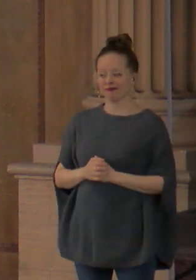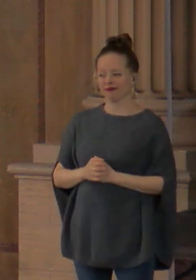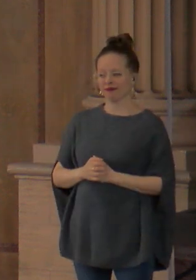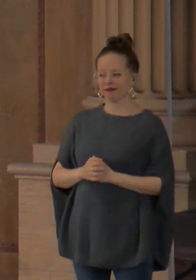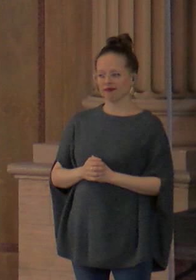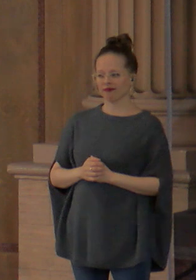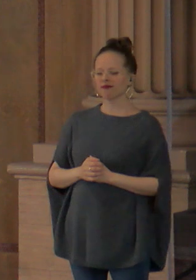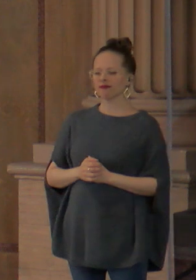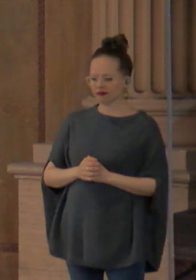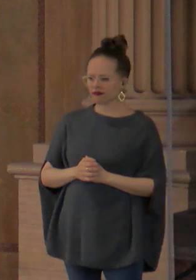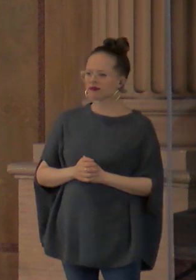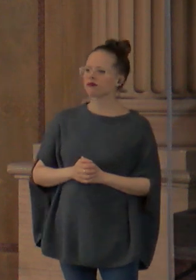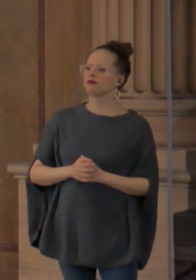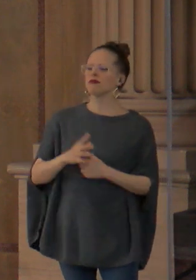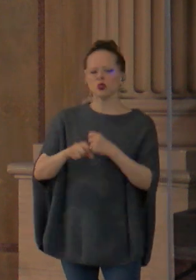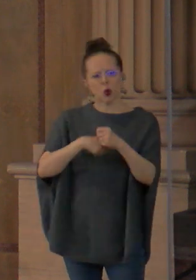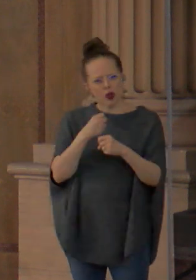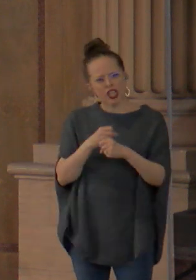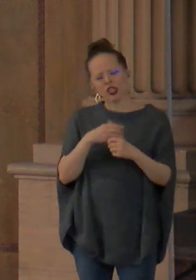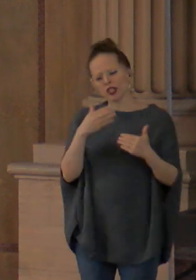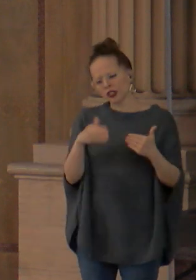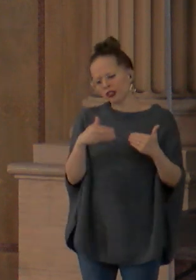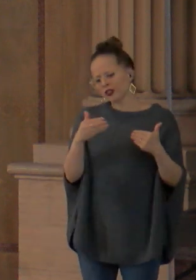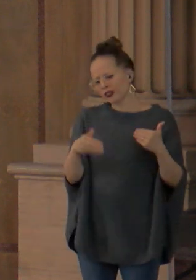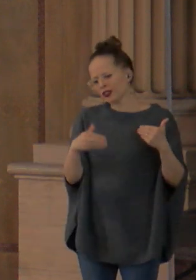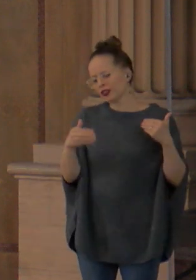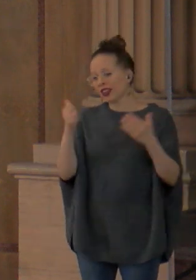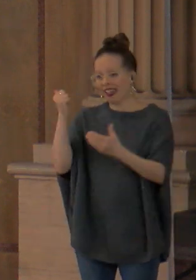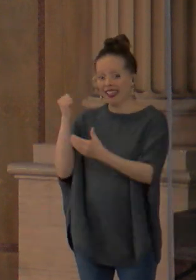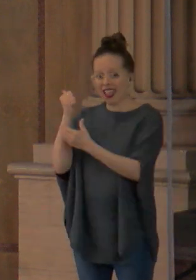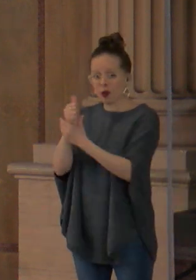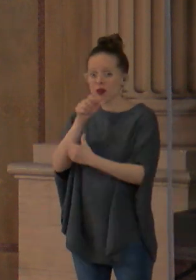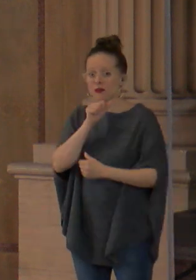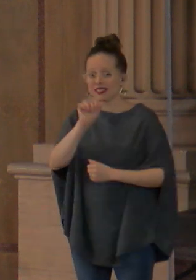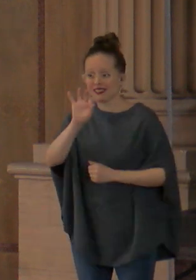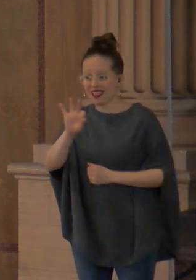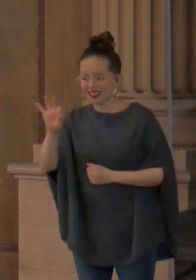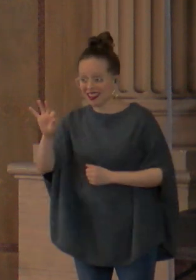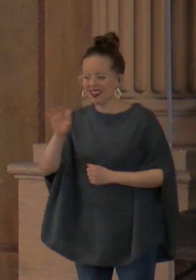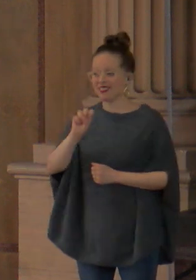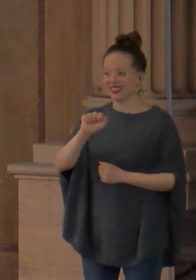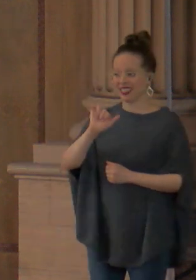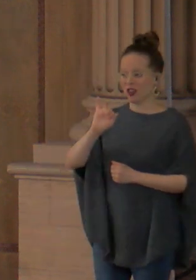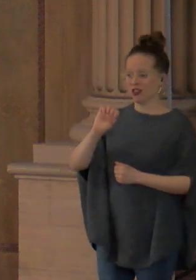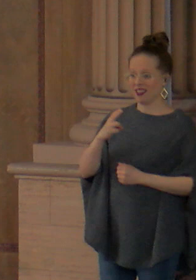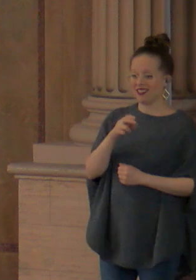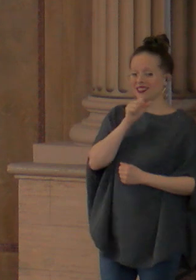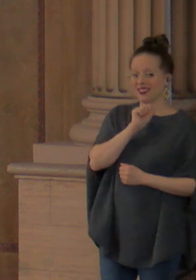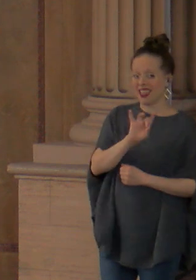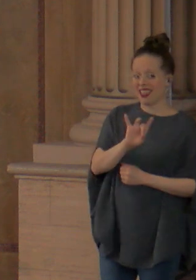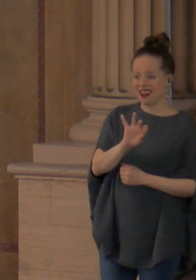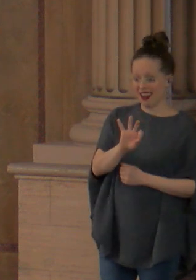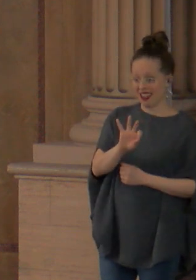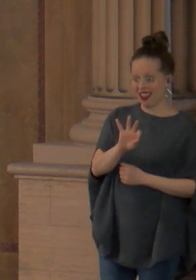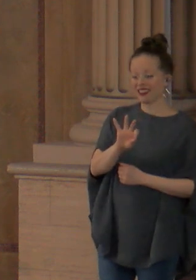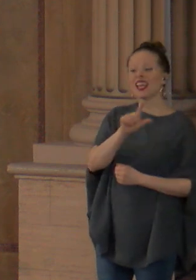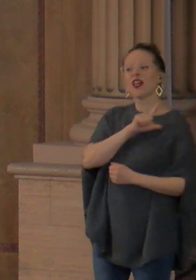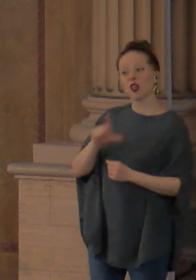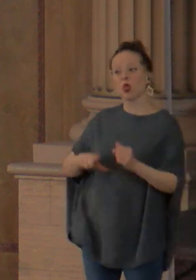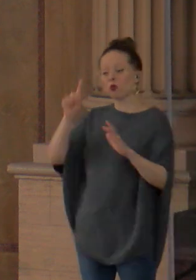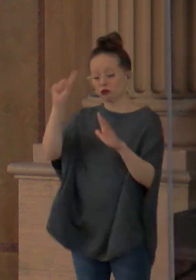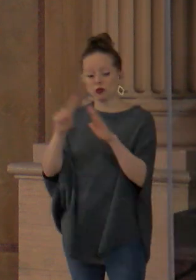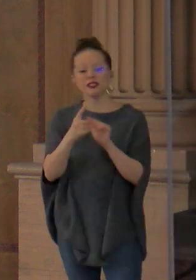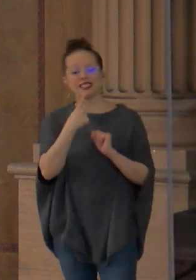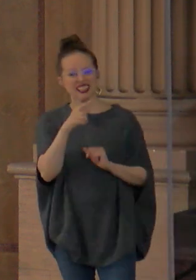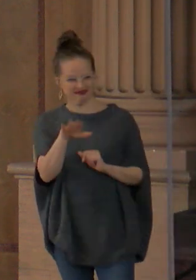And so more years pass. Abraham's now 99, Sarah's 89, and then the Lord comes to him. And he says, good news, this time next